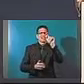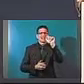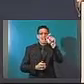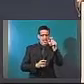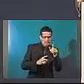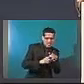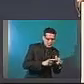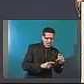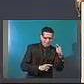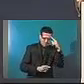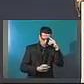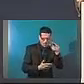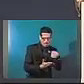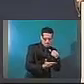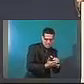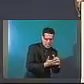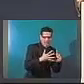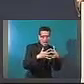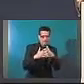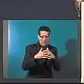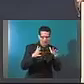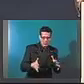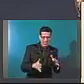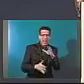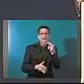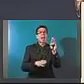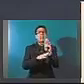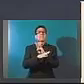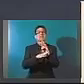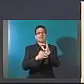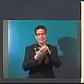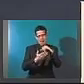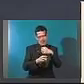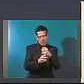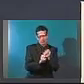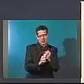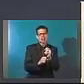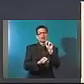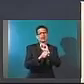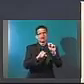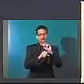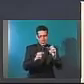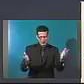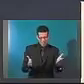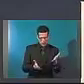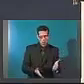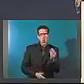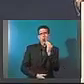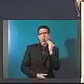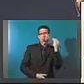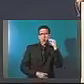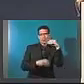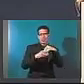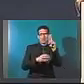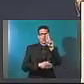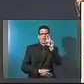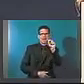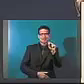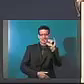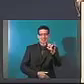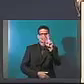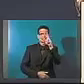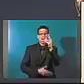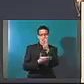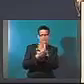cuts for middle-class Americans and businesses that are creating jobs right here at home. That's the